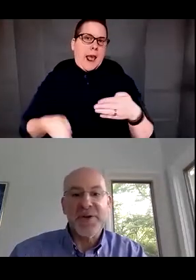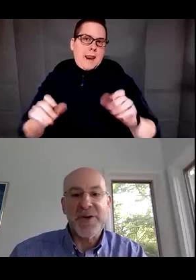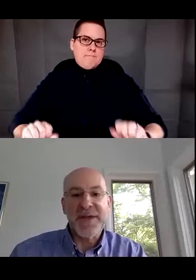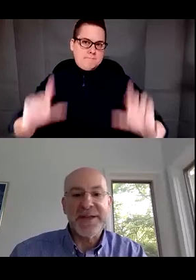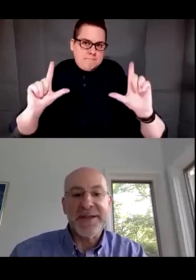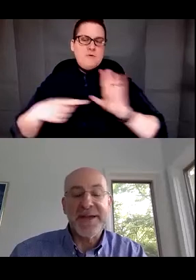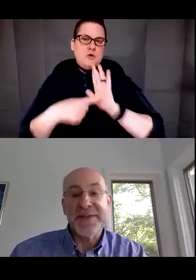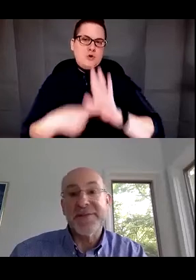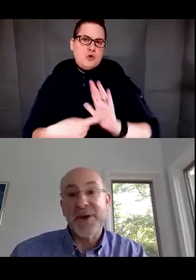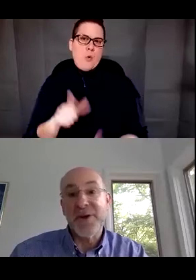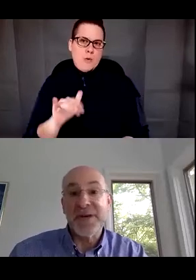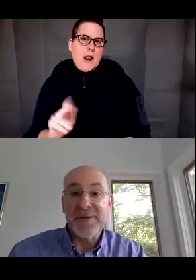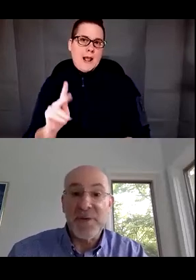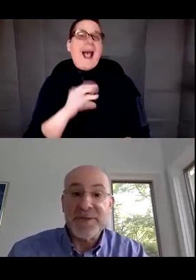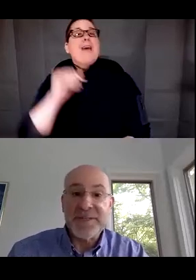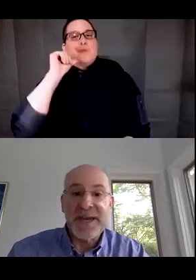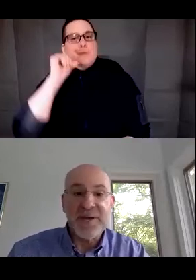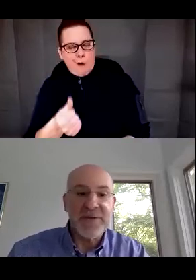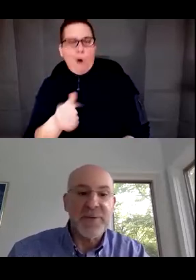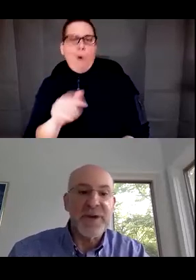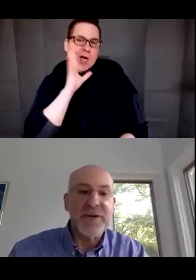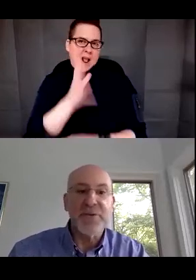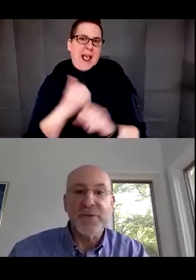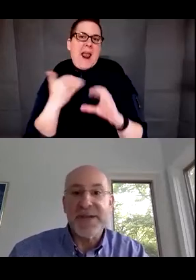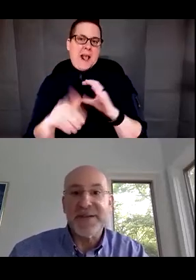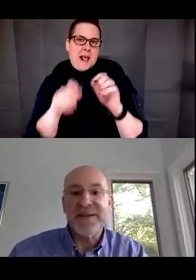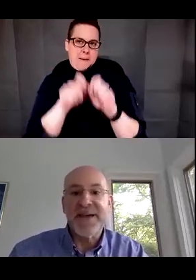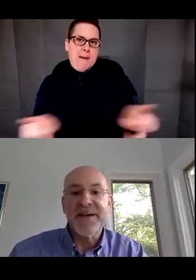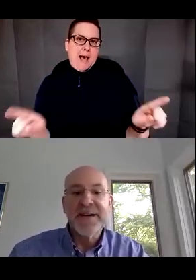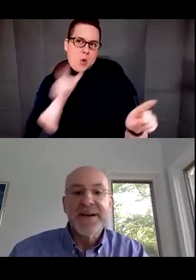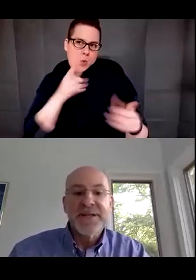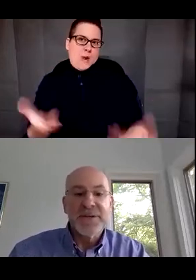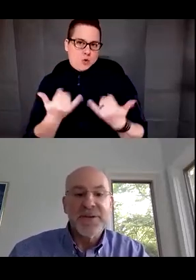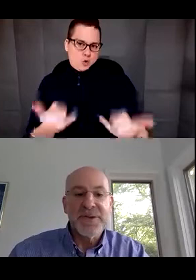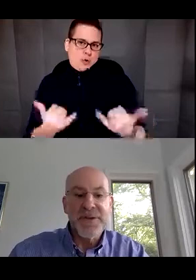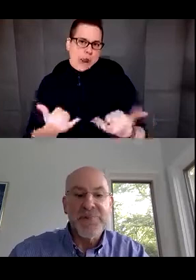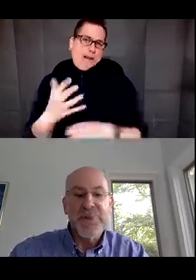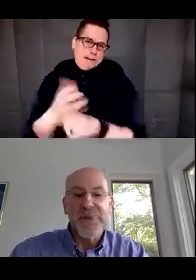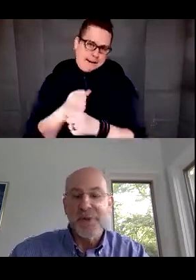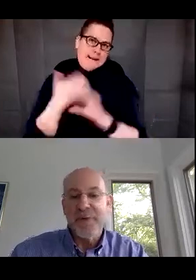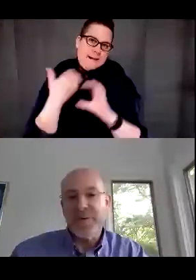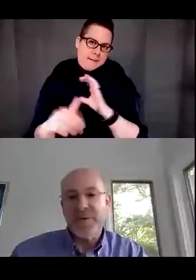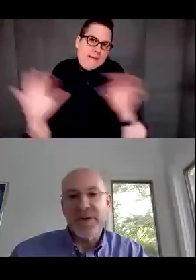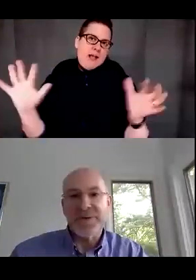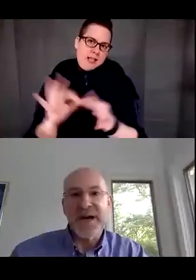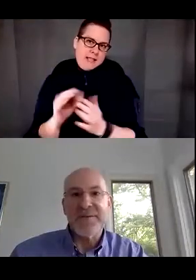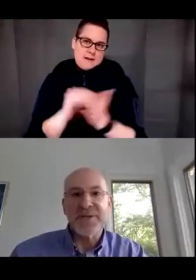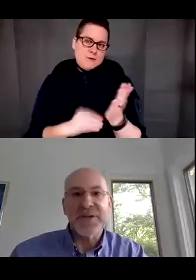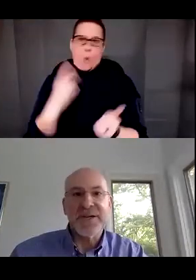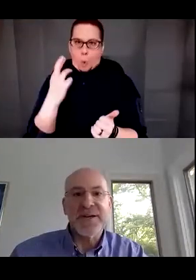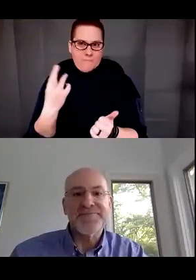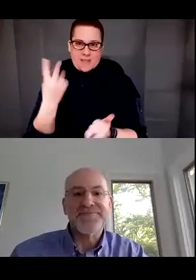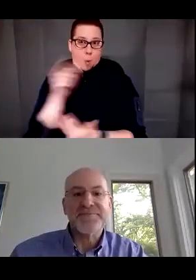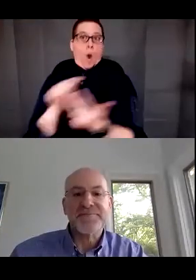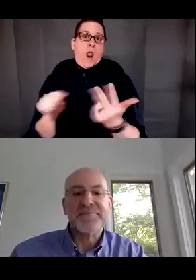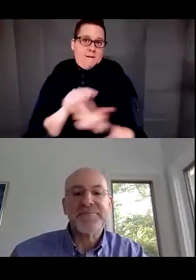that'll also have that link. And then tomorrow, an email will be sent out to everybody who attended today. So hopefully in one of those times you